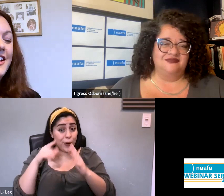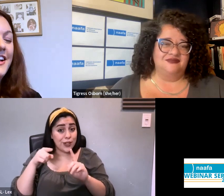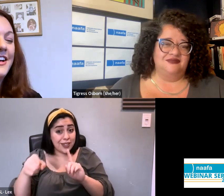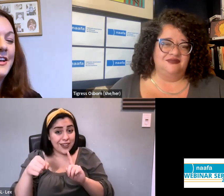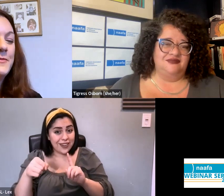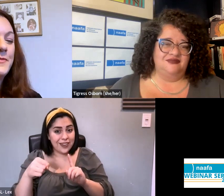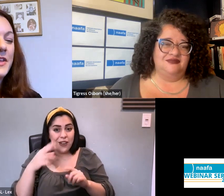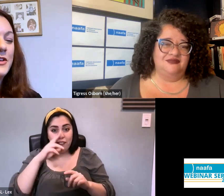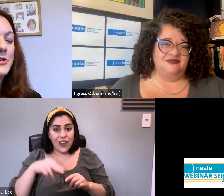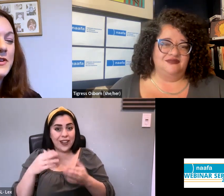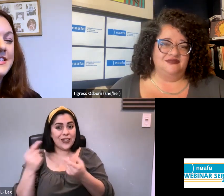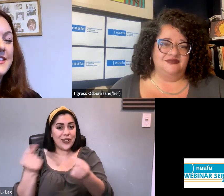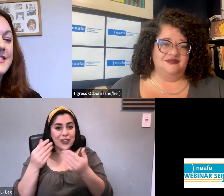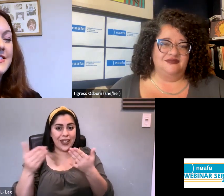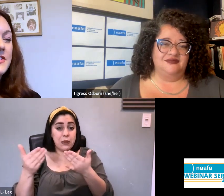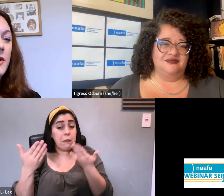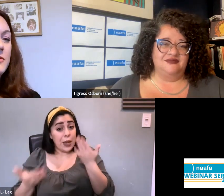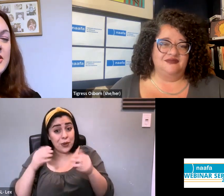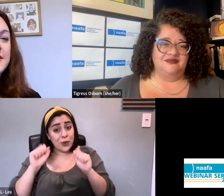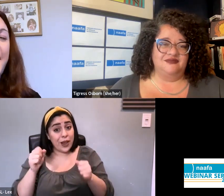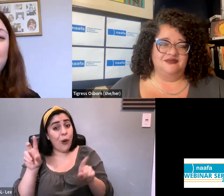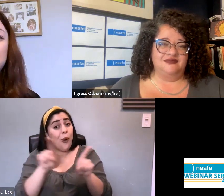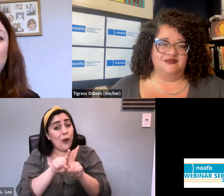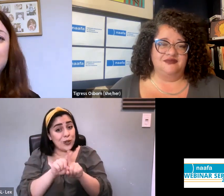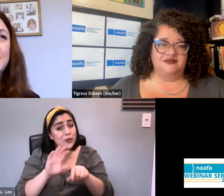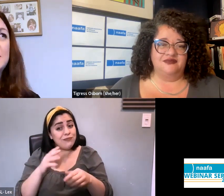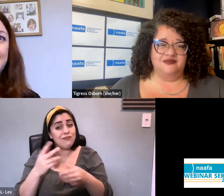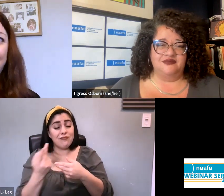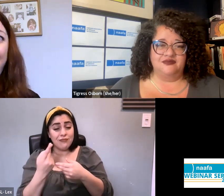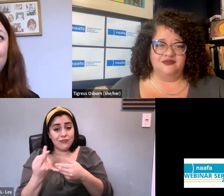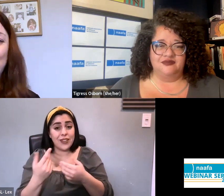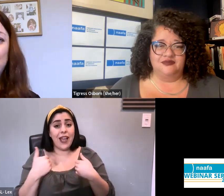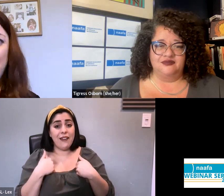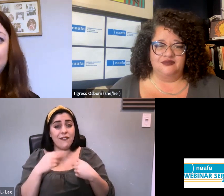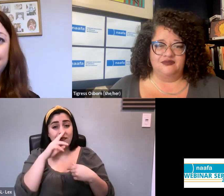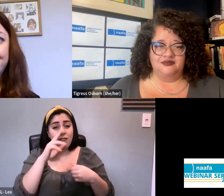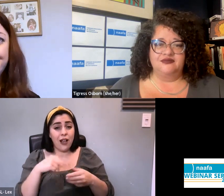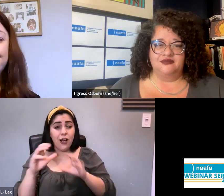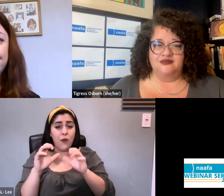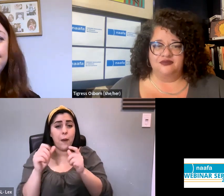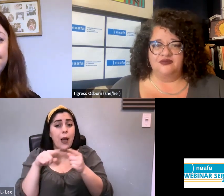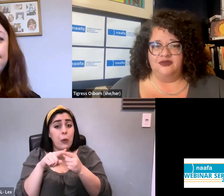funeral in your choices. So just have those conversations and have an open mind.